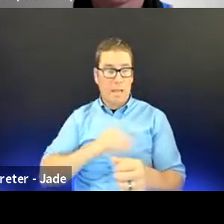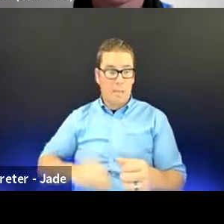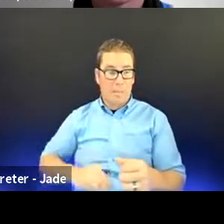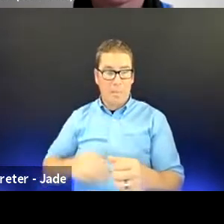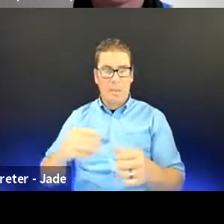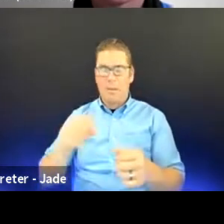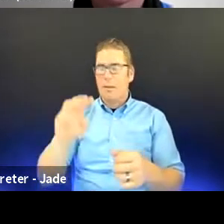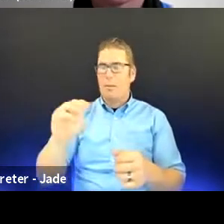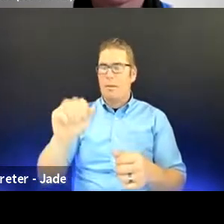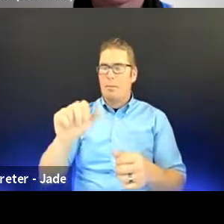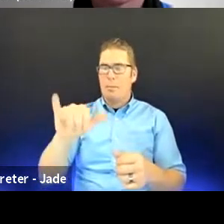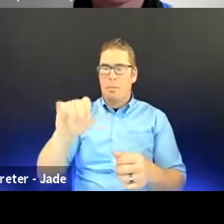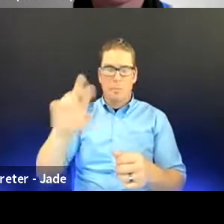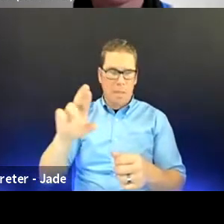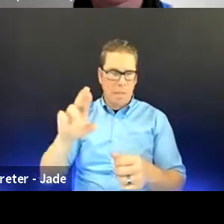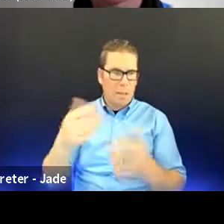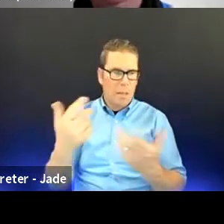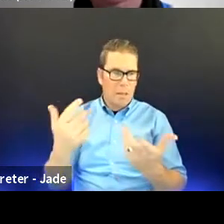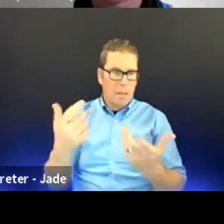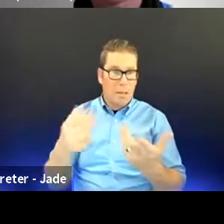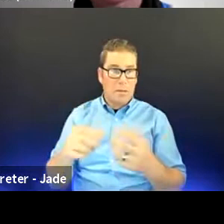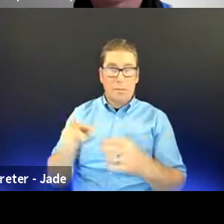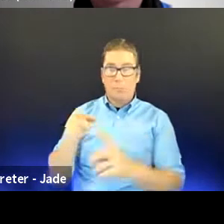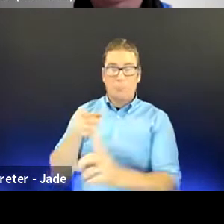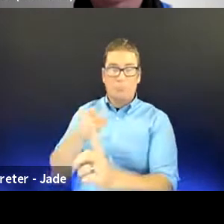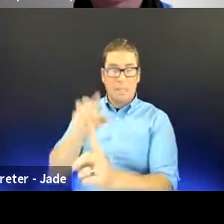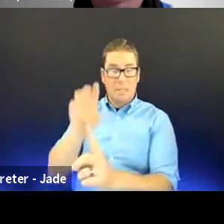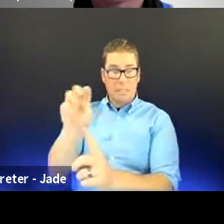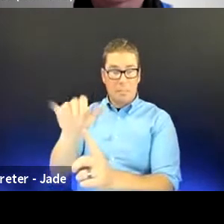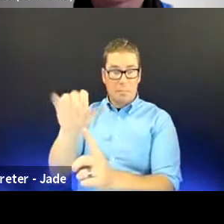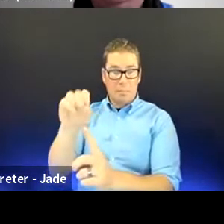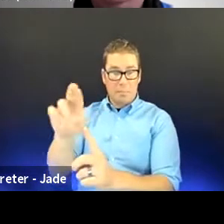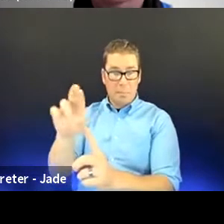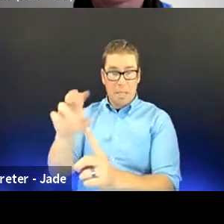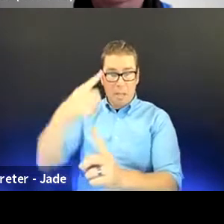whole issue. And the mayor is thinking about setting up an